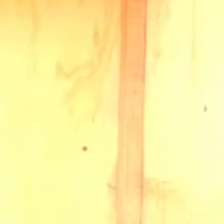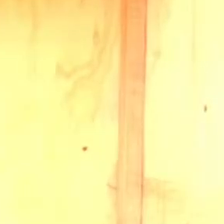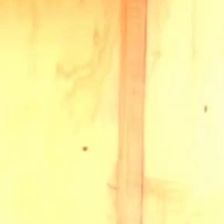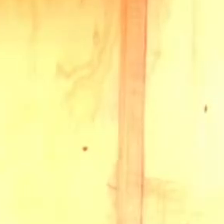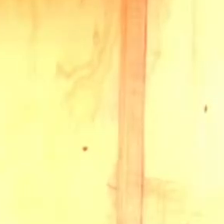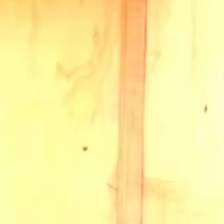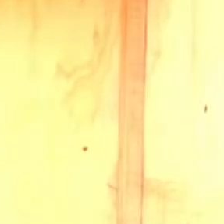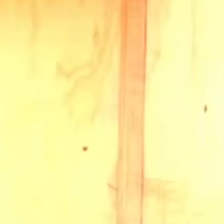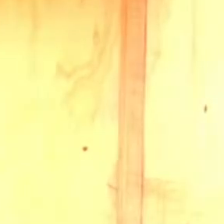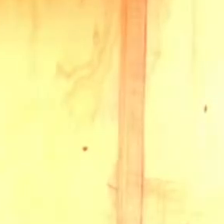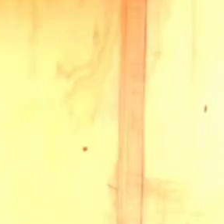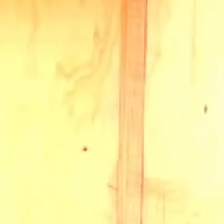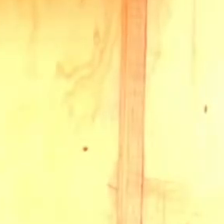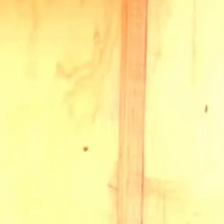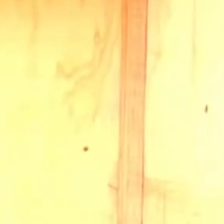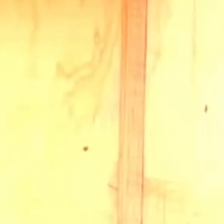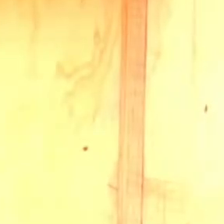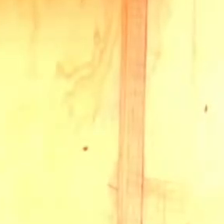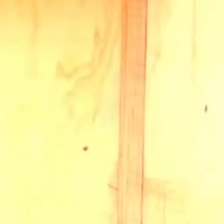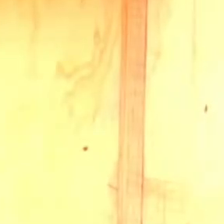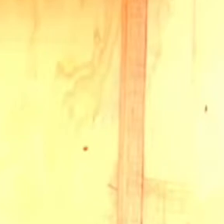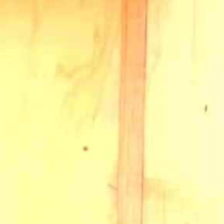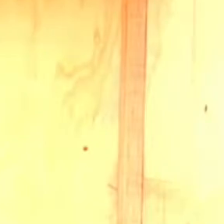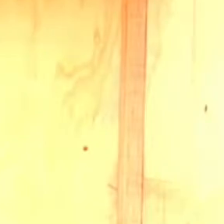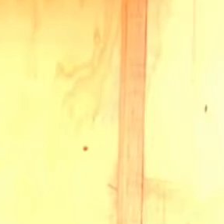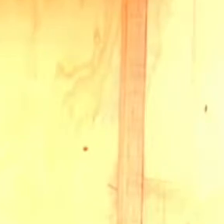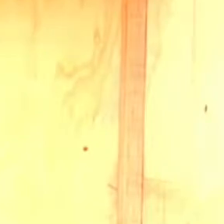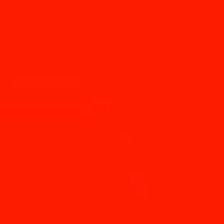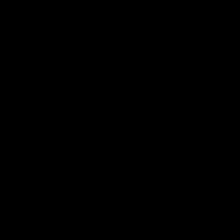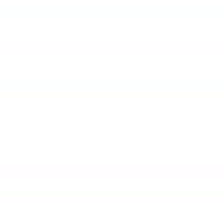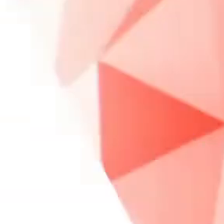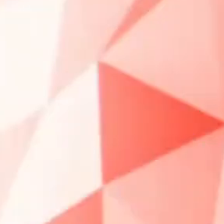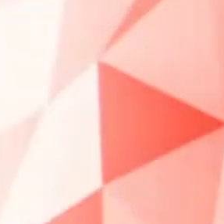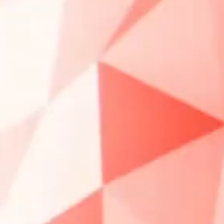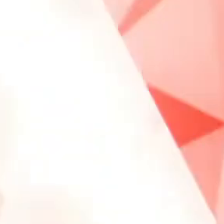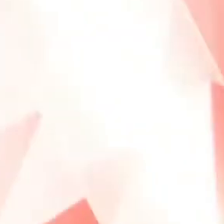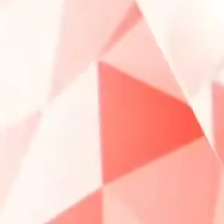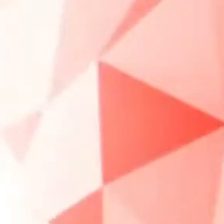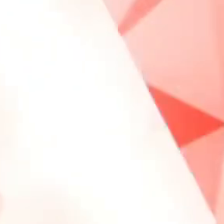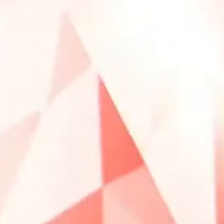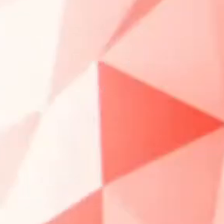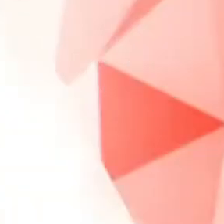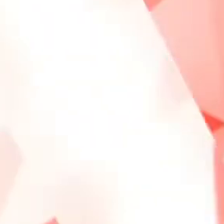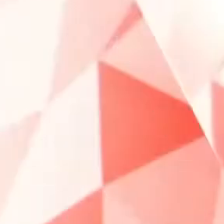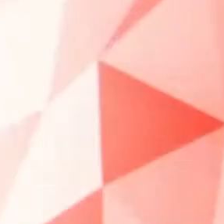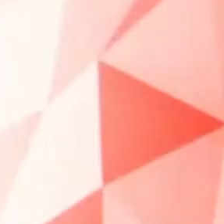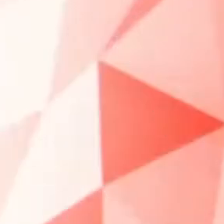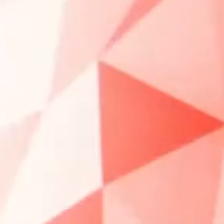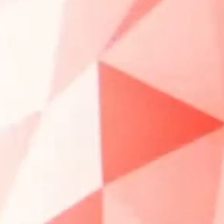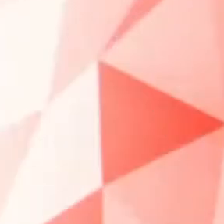two servo motor to release sanitary pads which are packed in these boxes.